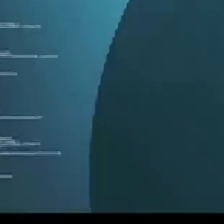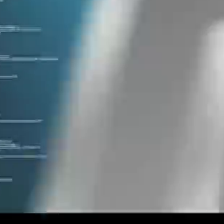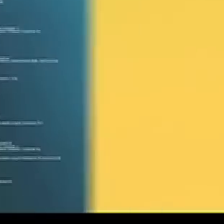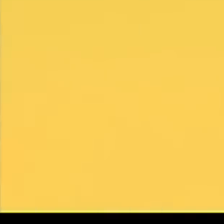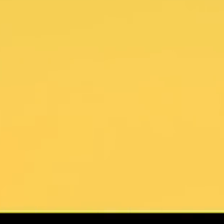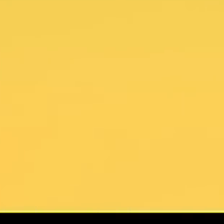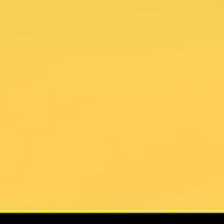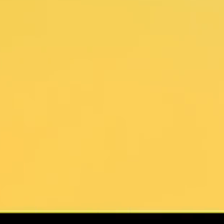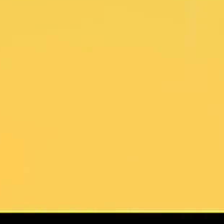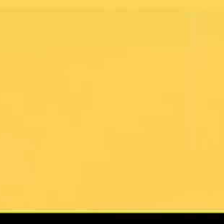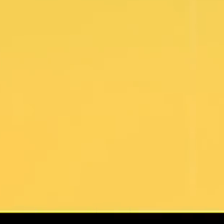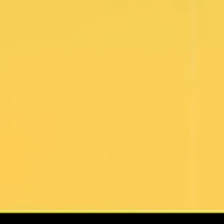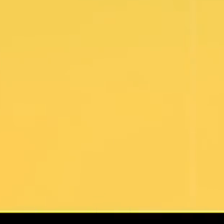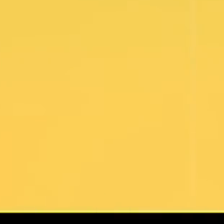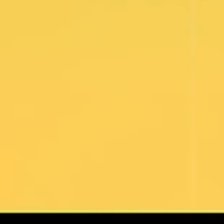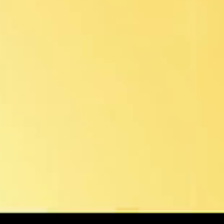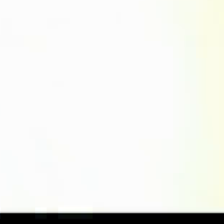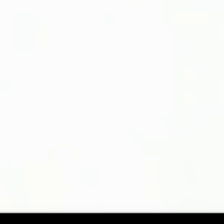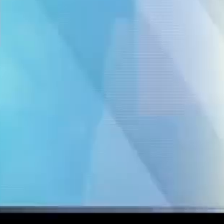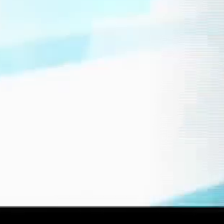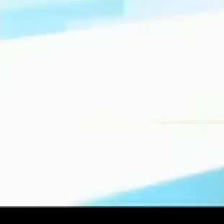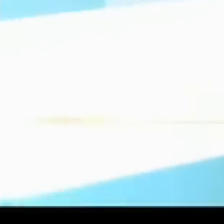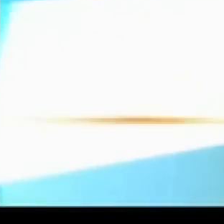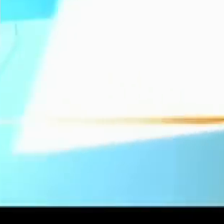Now in HD.